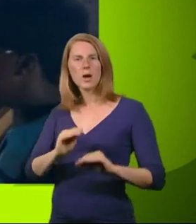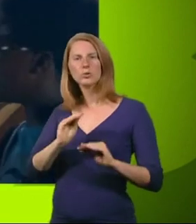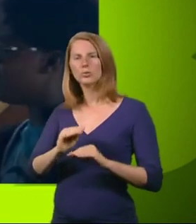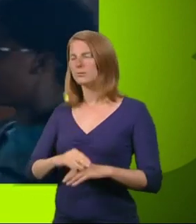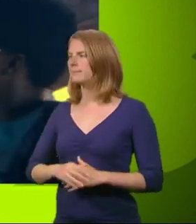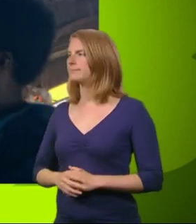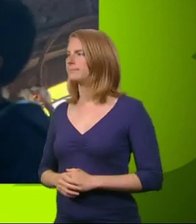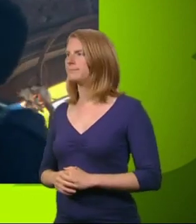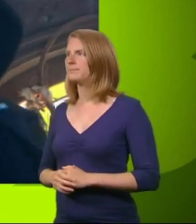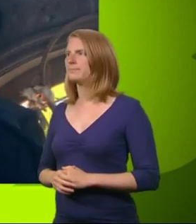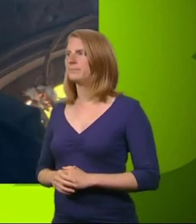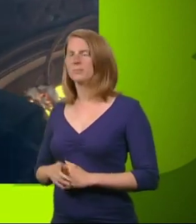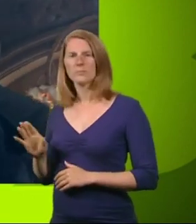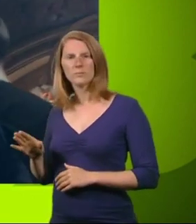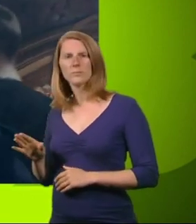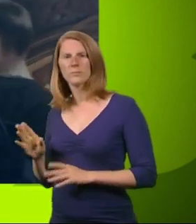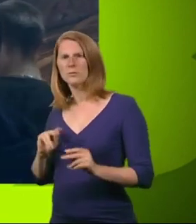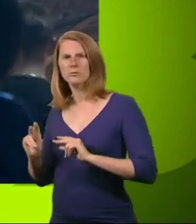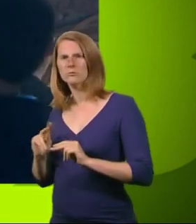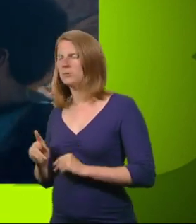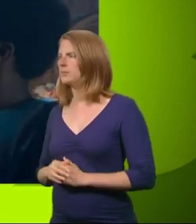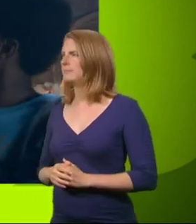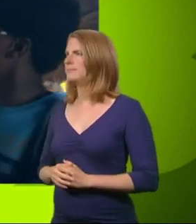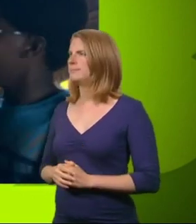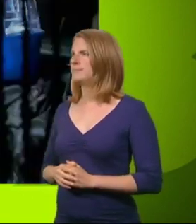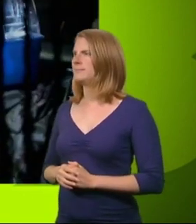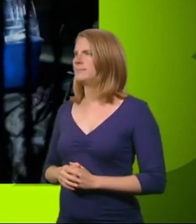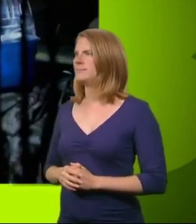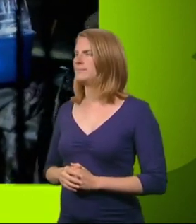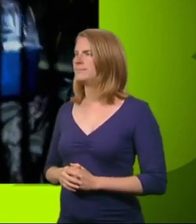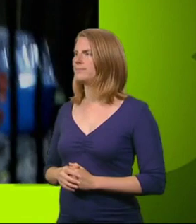Buada, Sierra Television. Be your dad. Are you